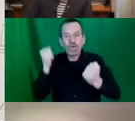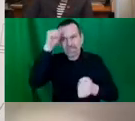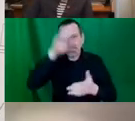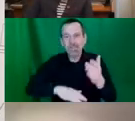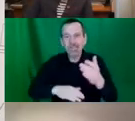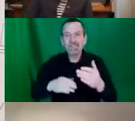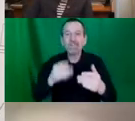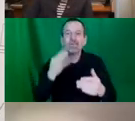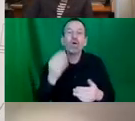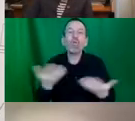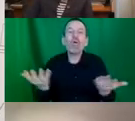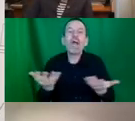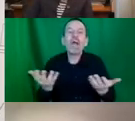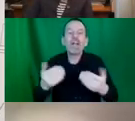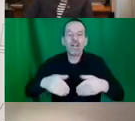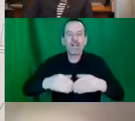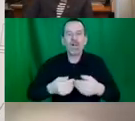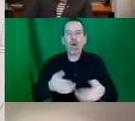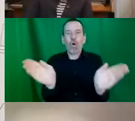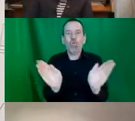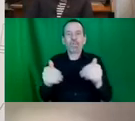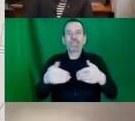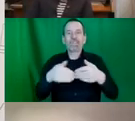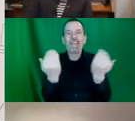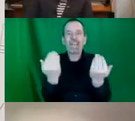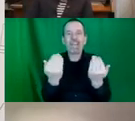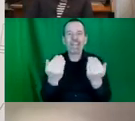My table demonstrating book structures is shown here.